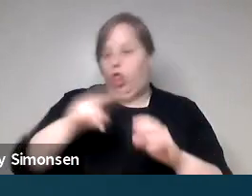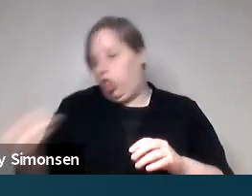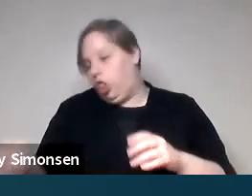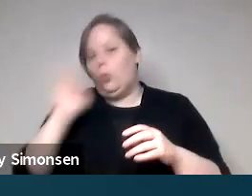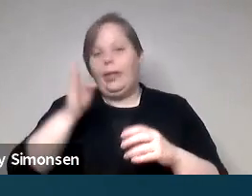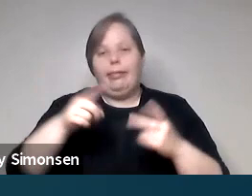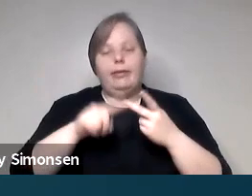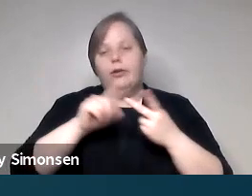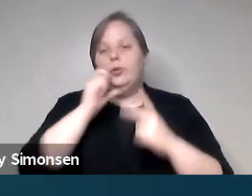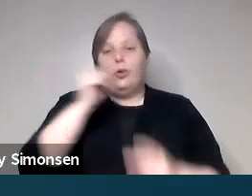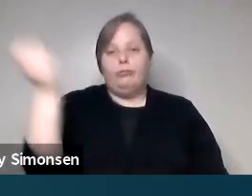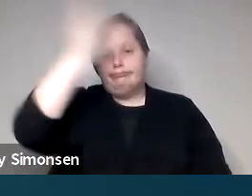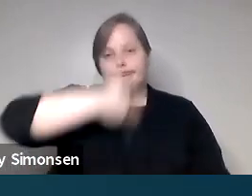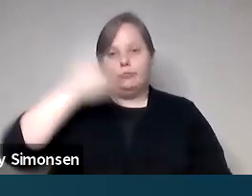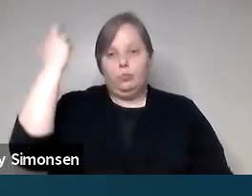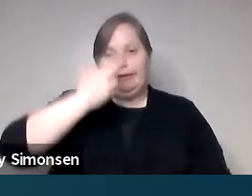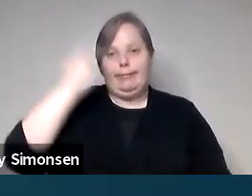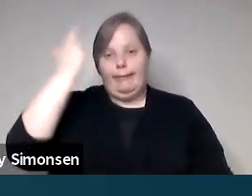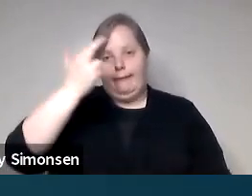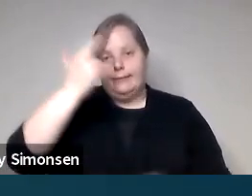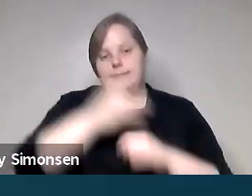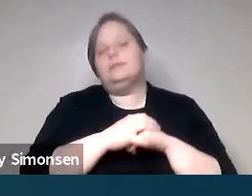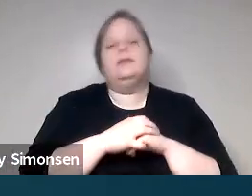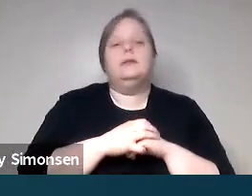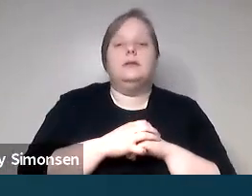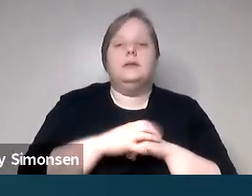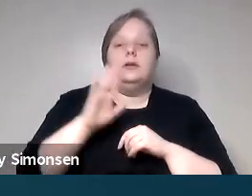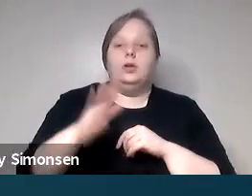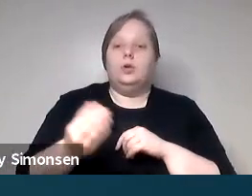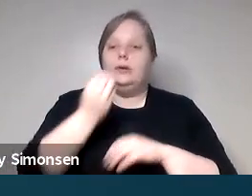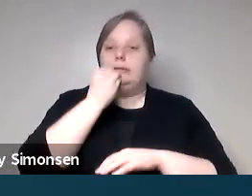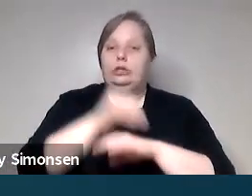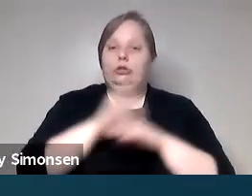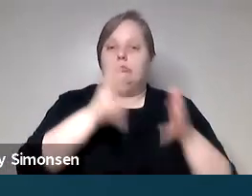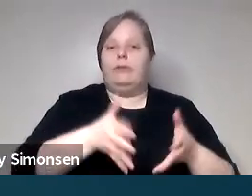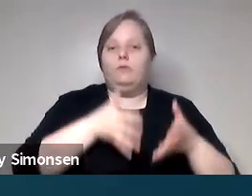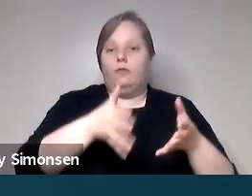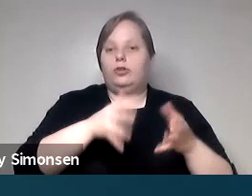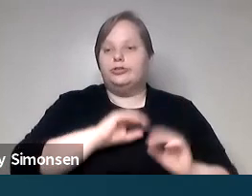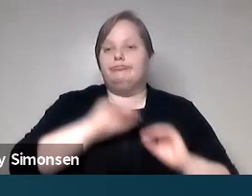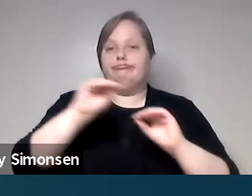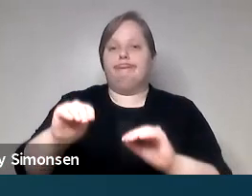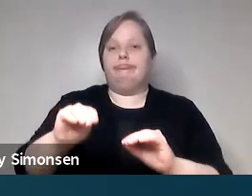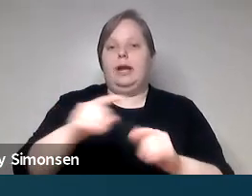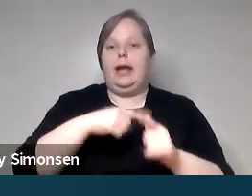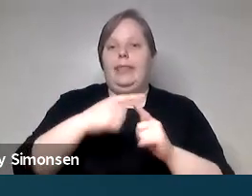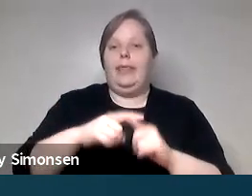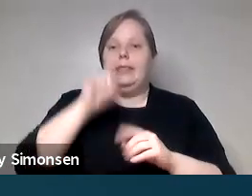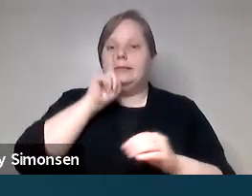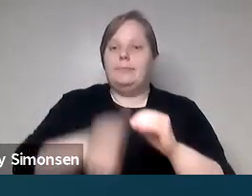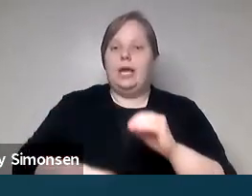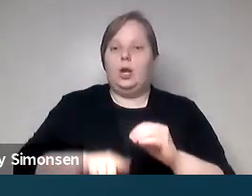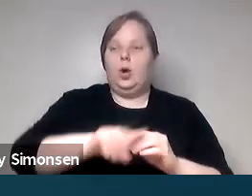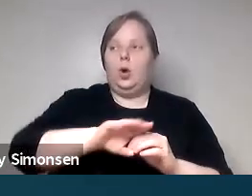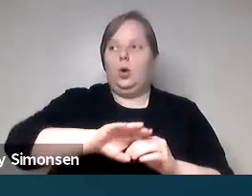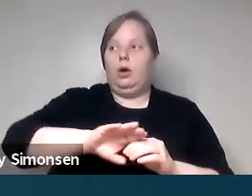that you're putting in your supper, leftovers from supper, and you knock the tomato off of the can